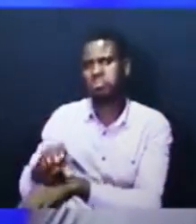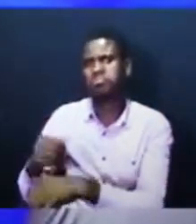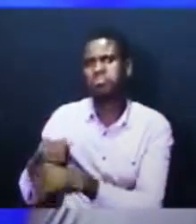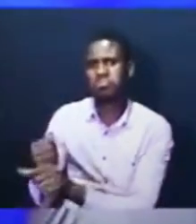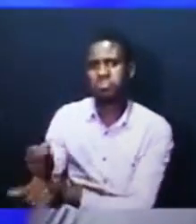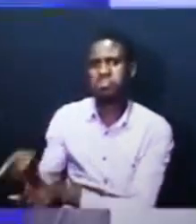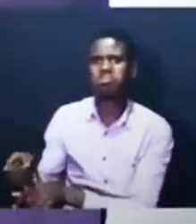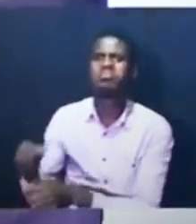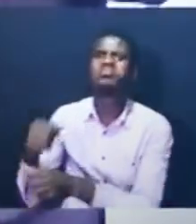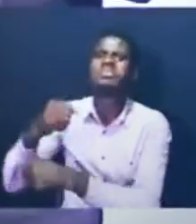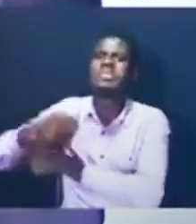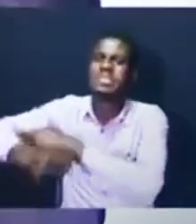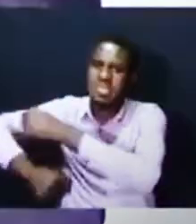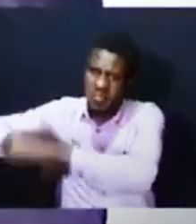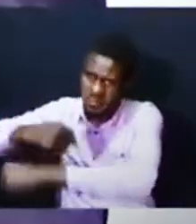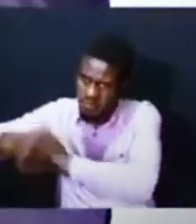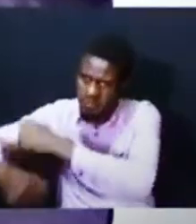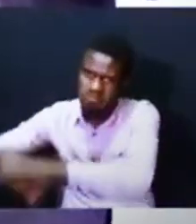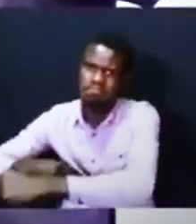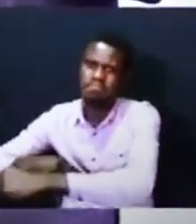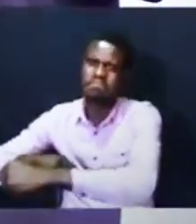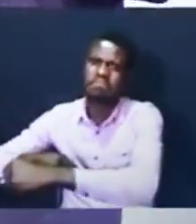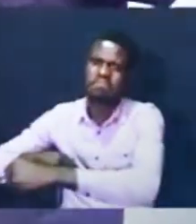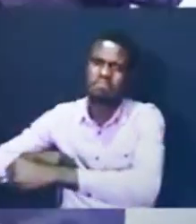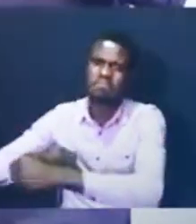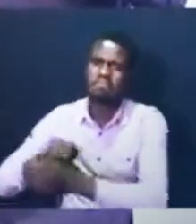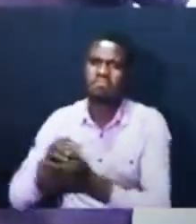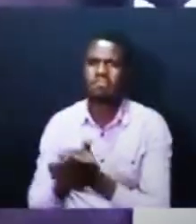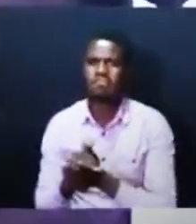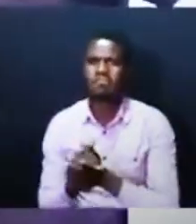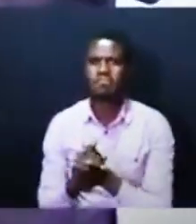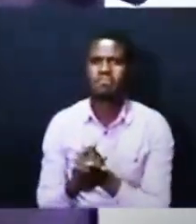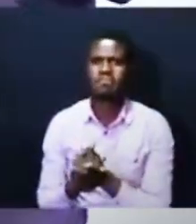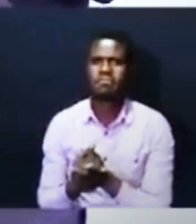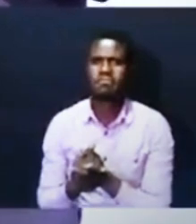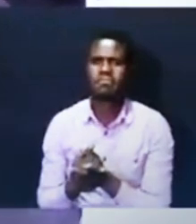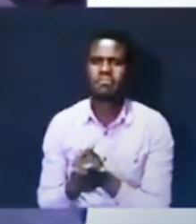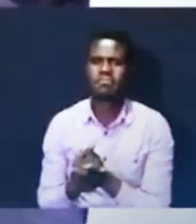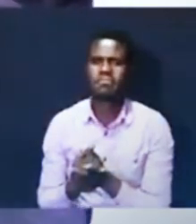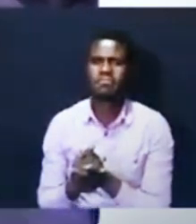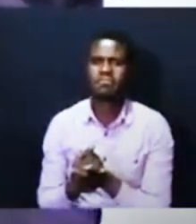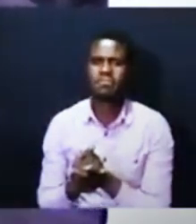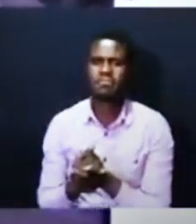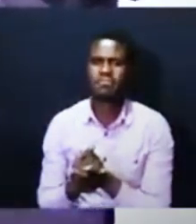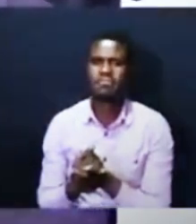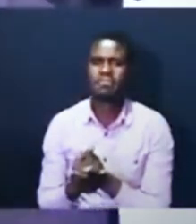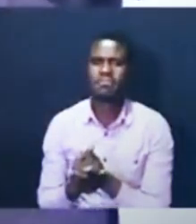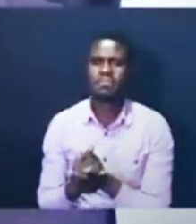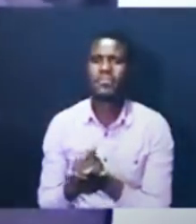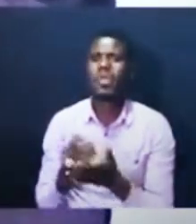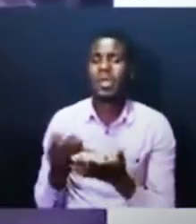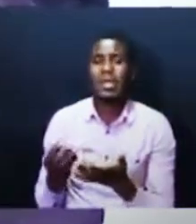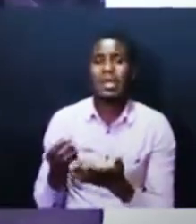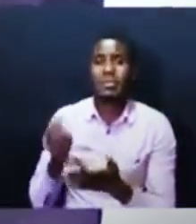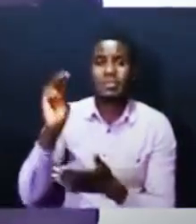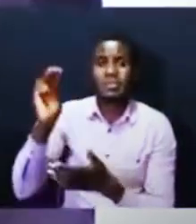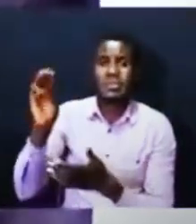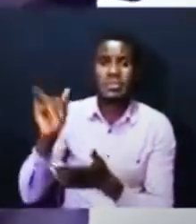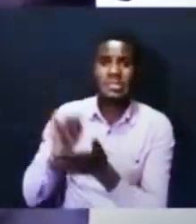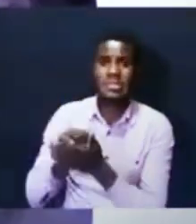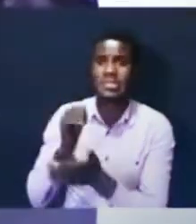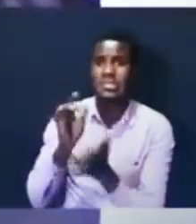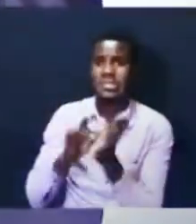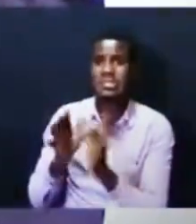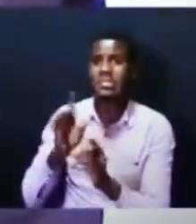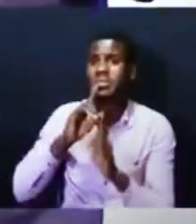yadumaku obi anase abusua anase asafunumpo ene be hu na mane. See, this statement that Jesus made is a fact. Adofunum ya